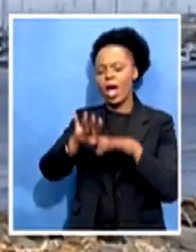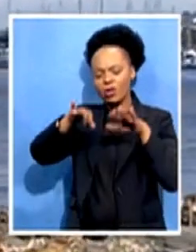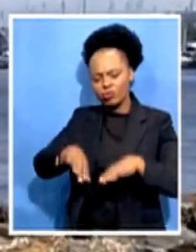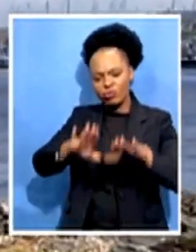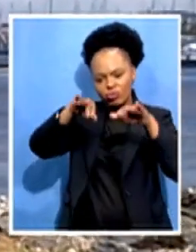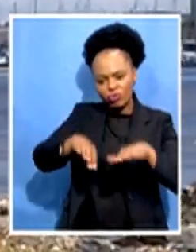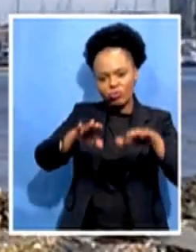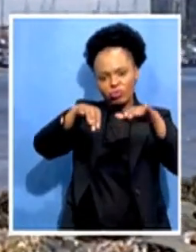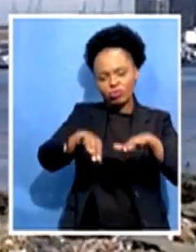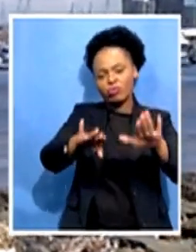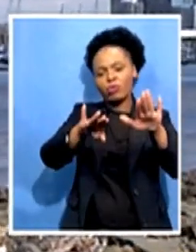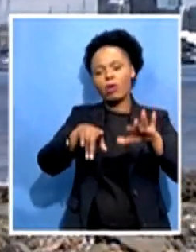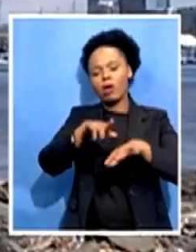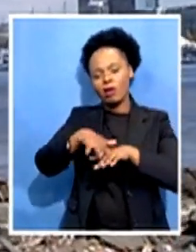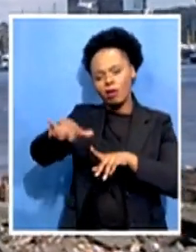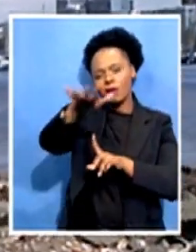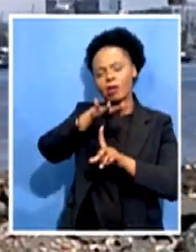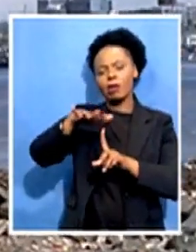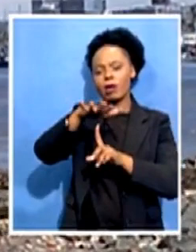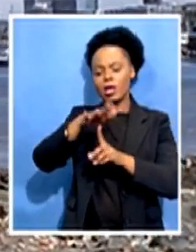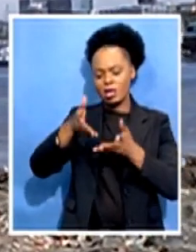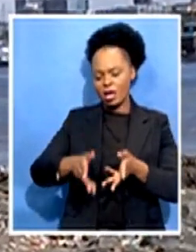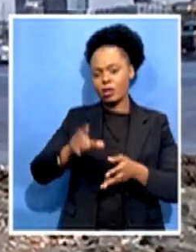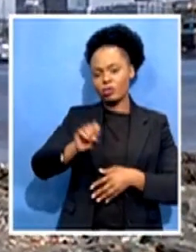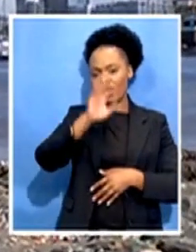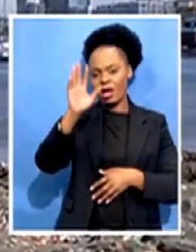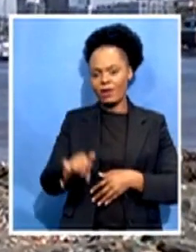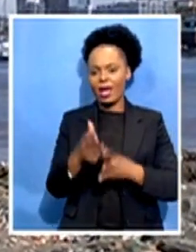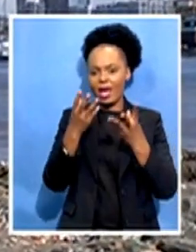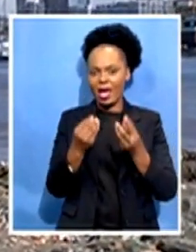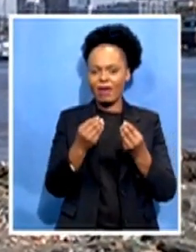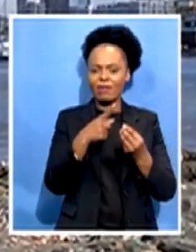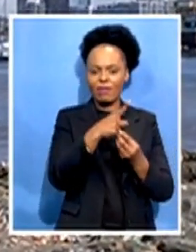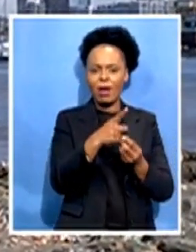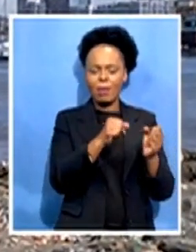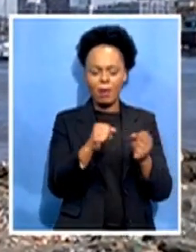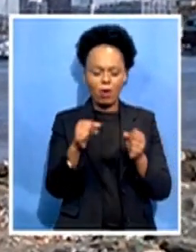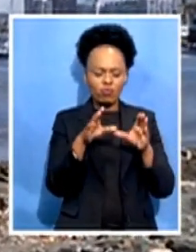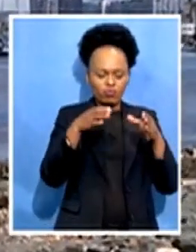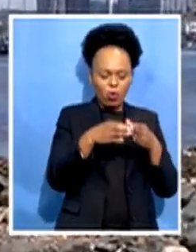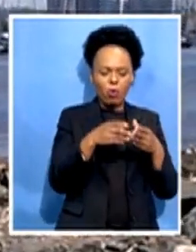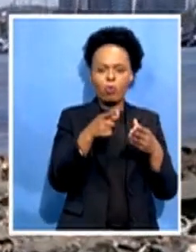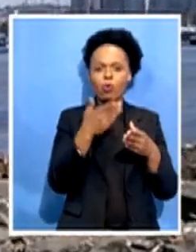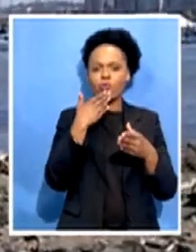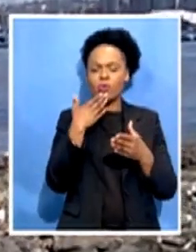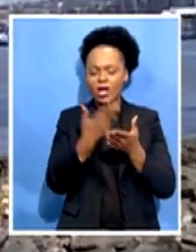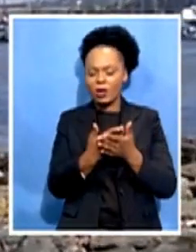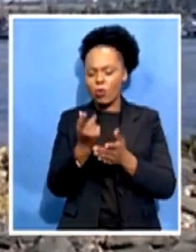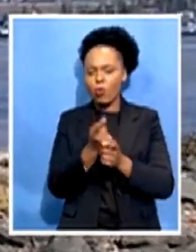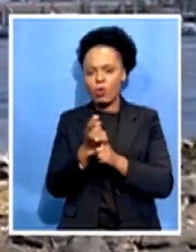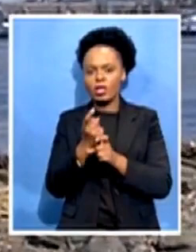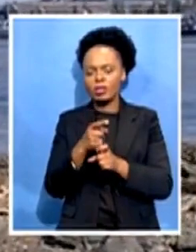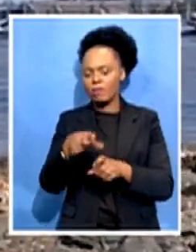speak to how much we are putting in our oceans, speaking of pollution, that is? Yes, you know,